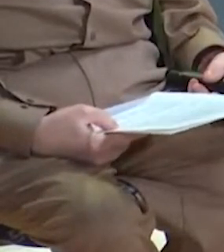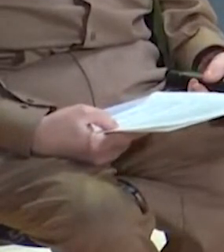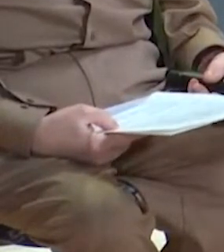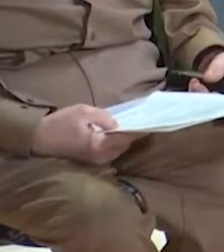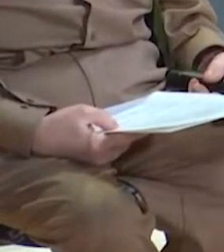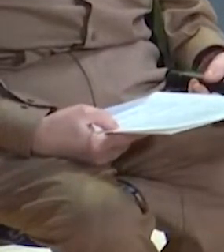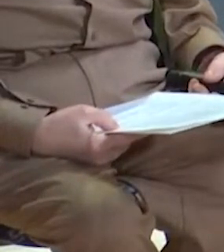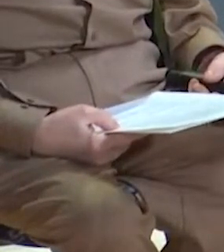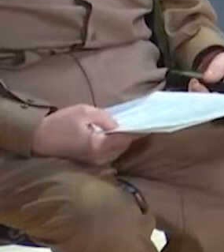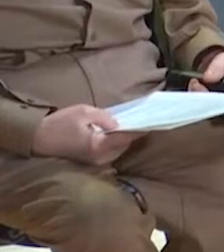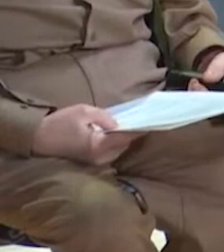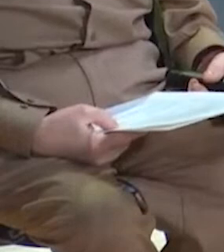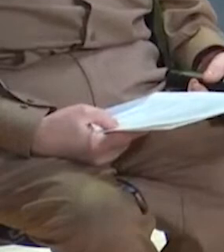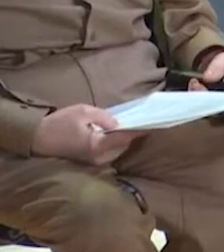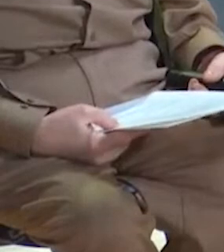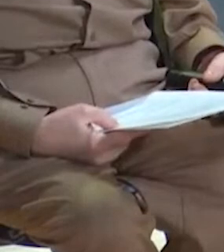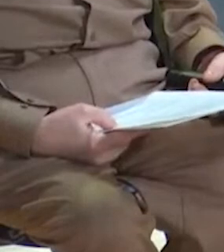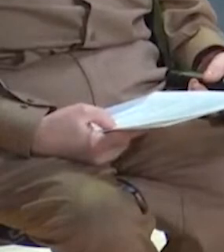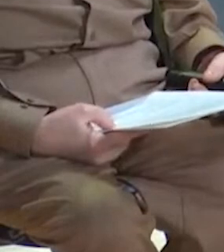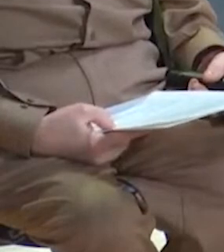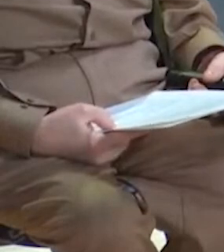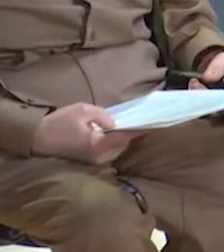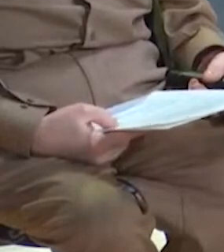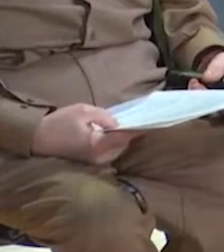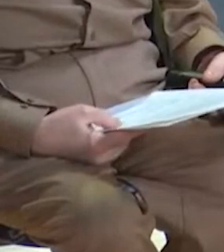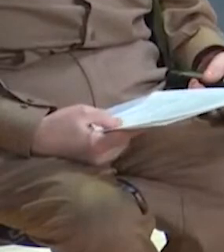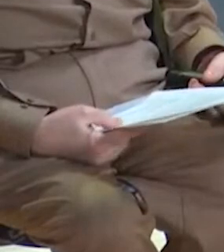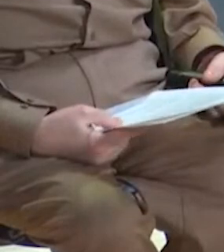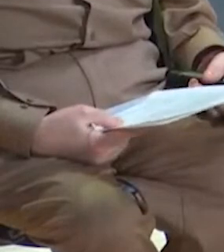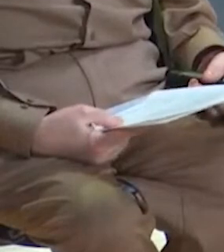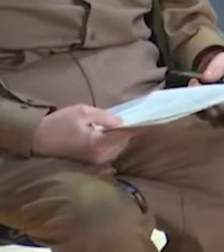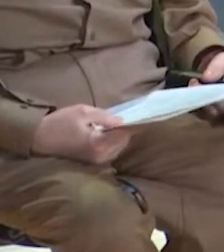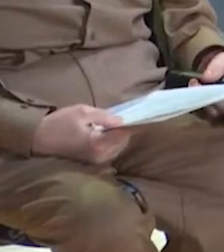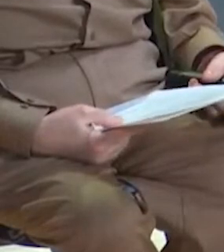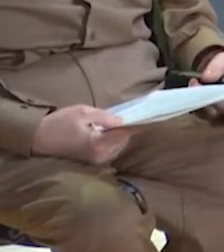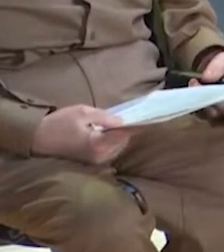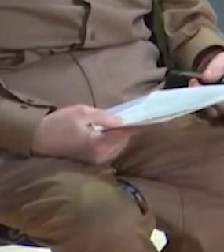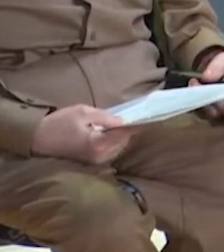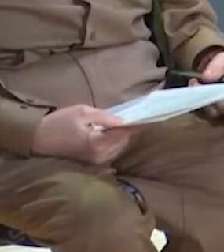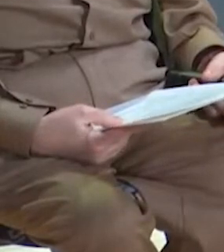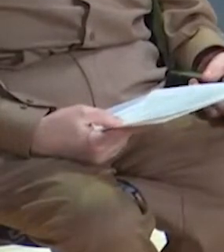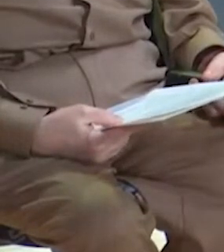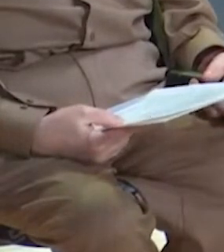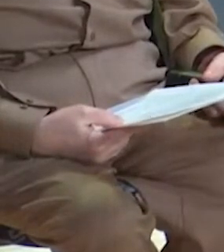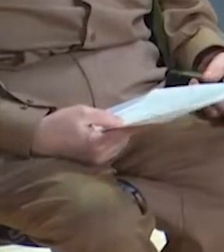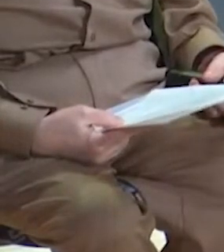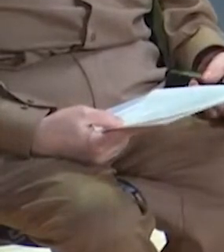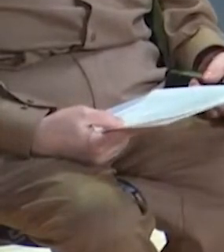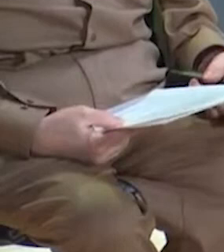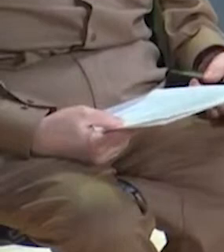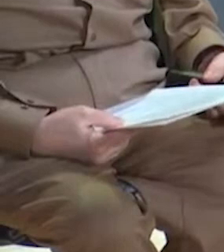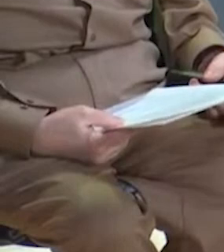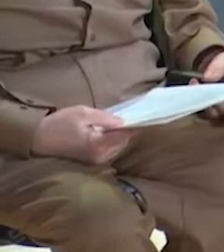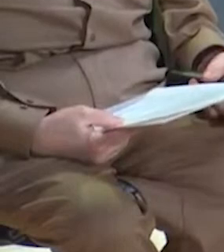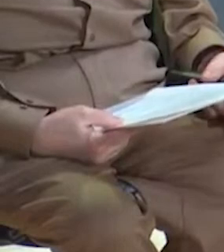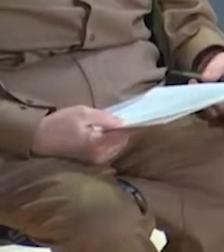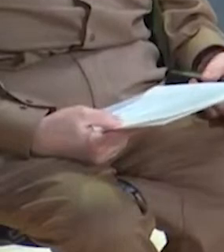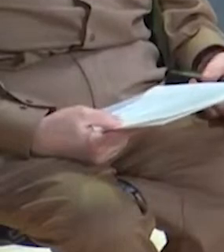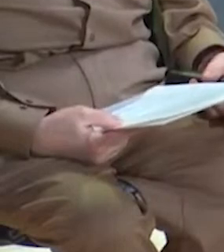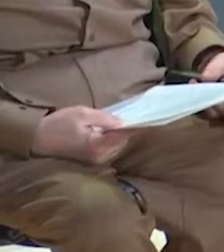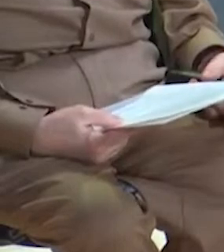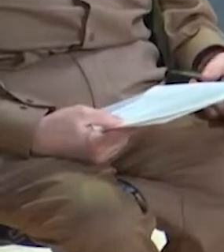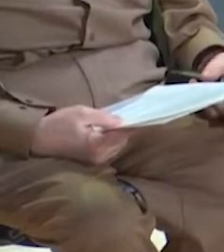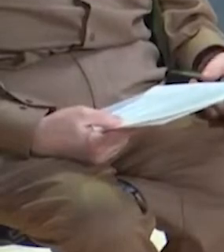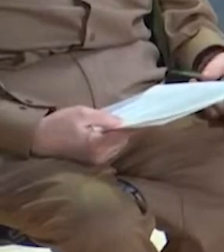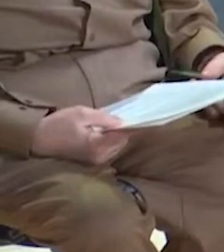I'm part of the Zuni Youth Enrichment Projects Agriculture Committee. And so we've been doing a